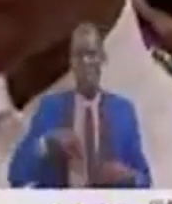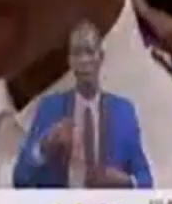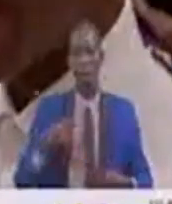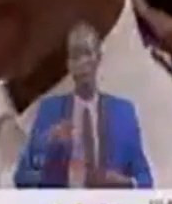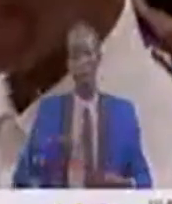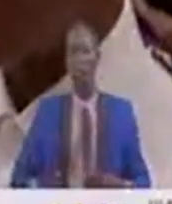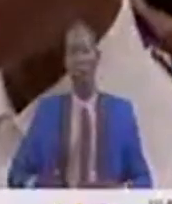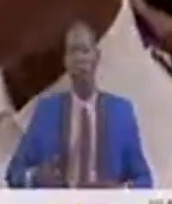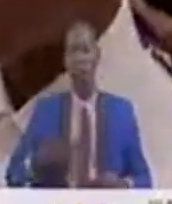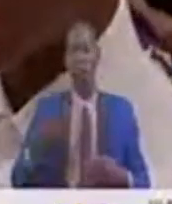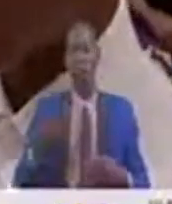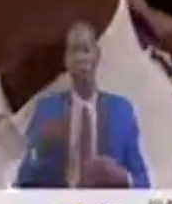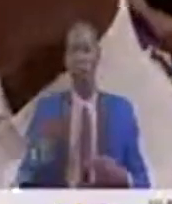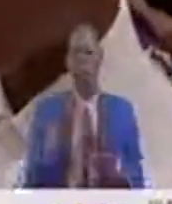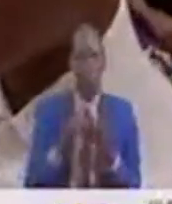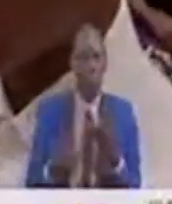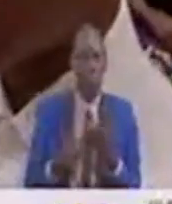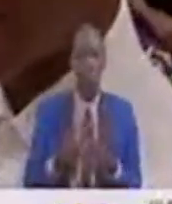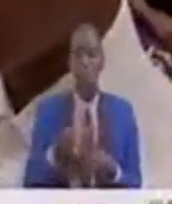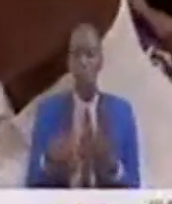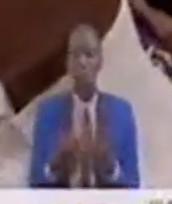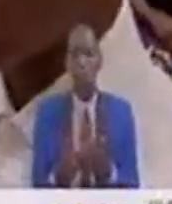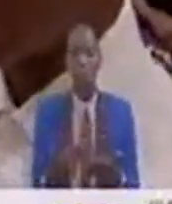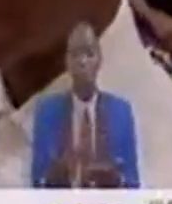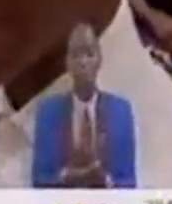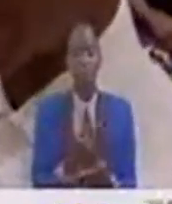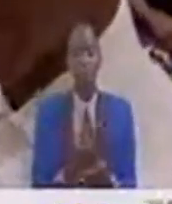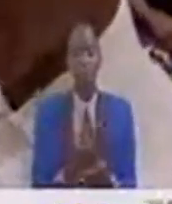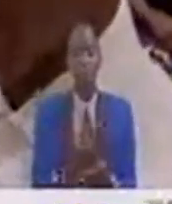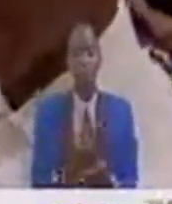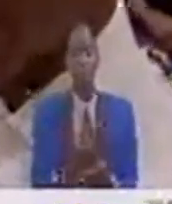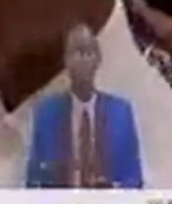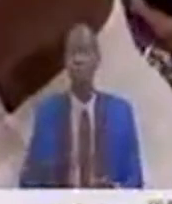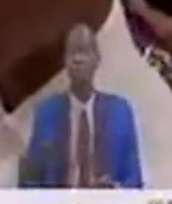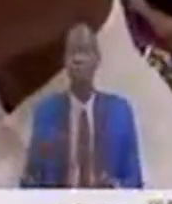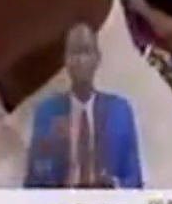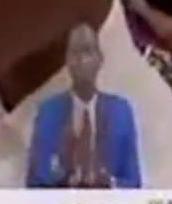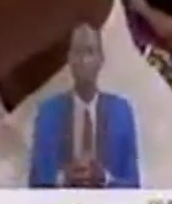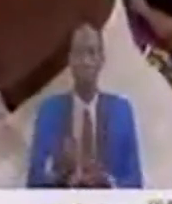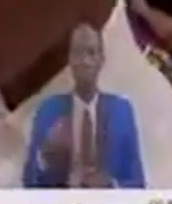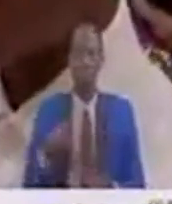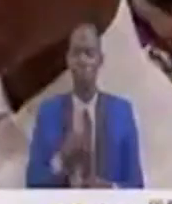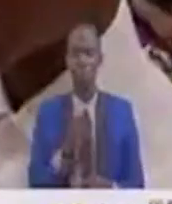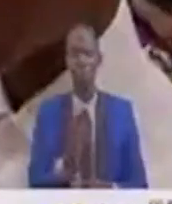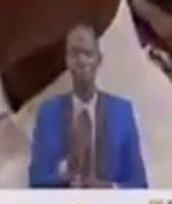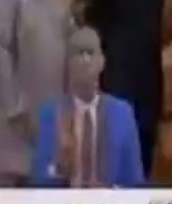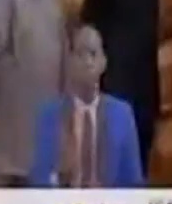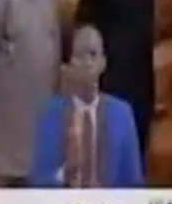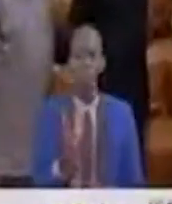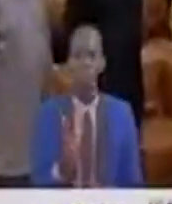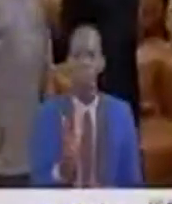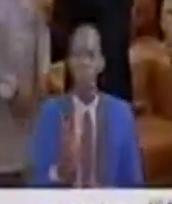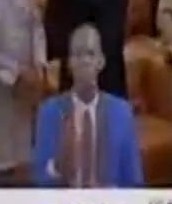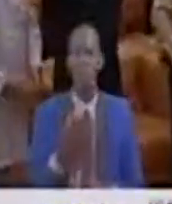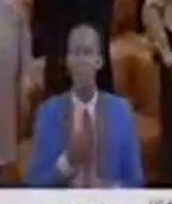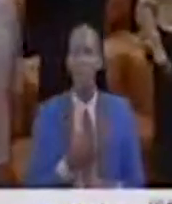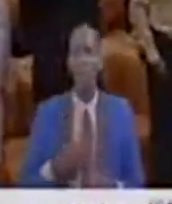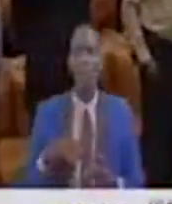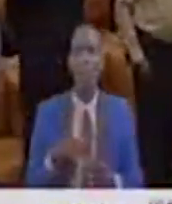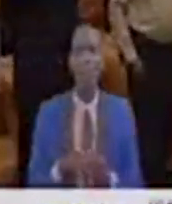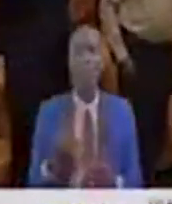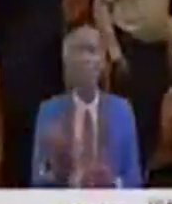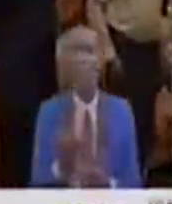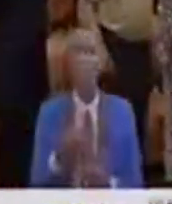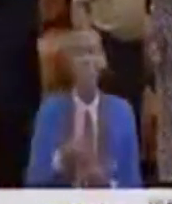those gadgets, these modern gadgets that you use, and they only weaken your